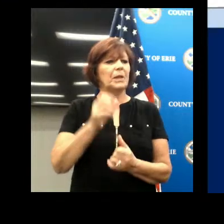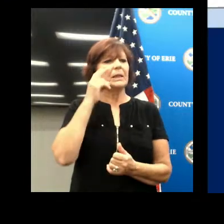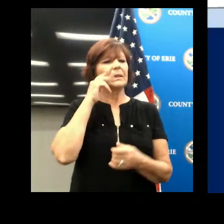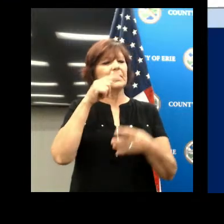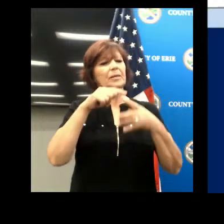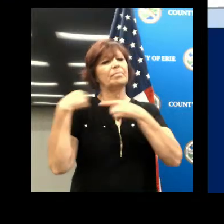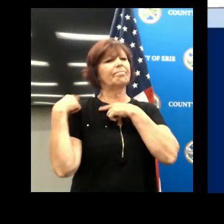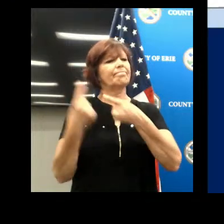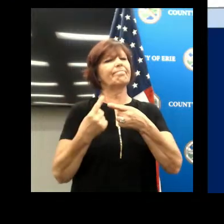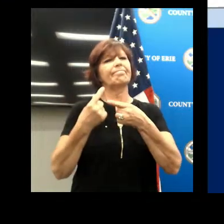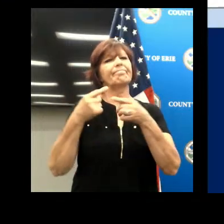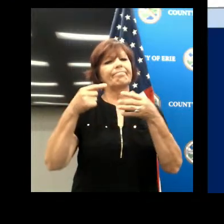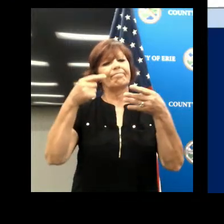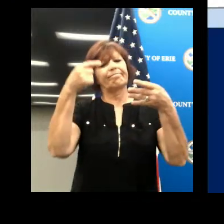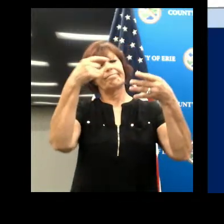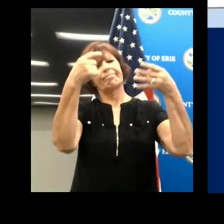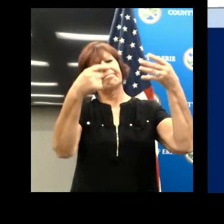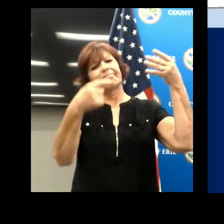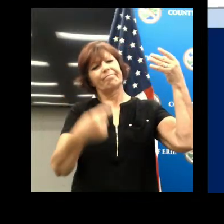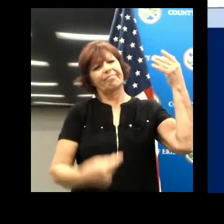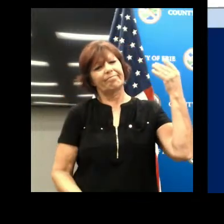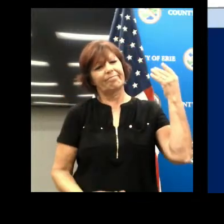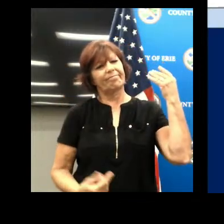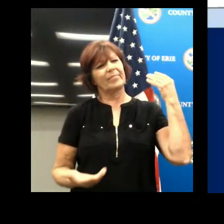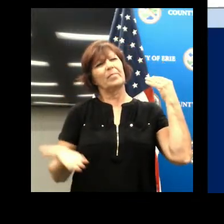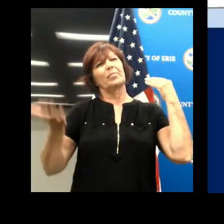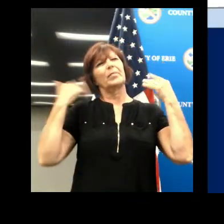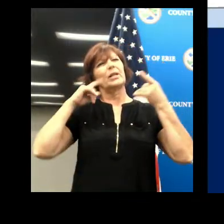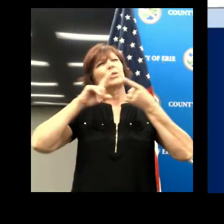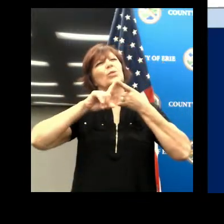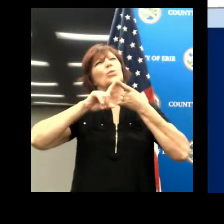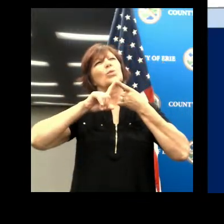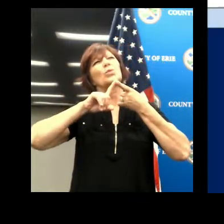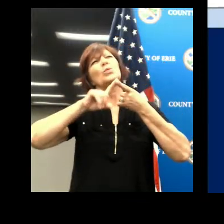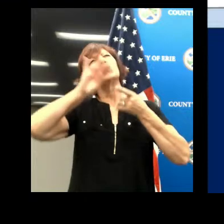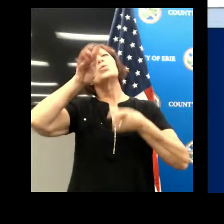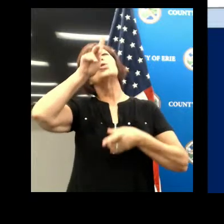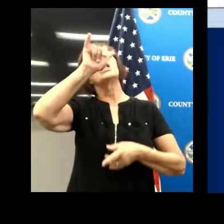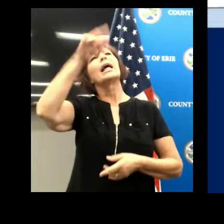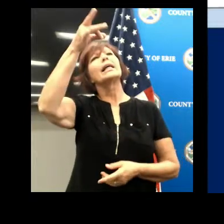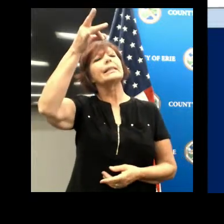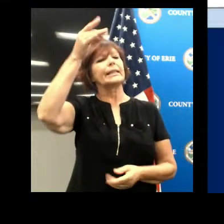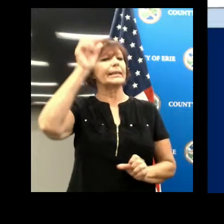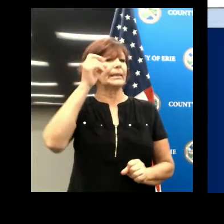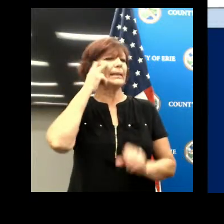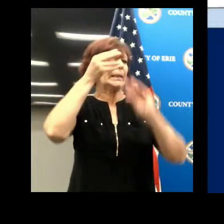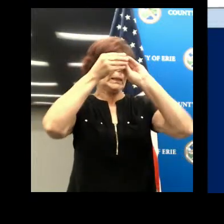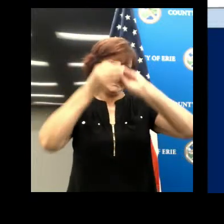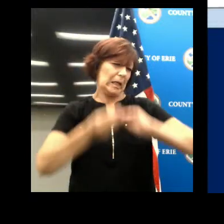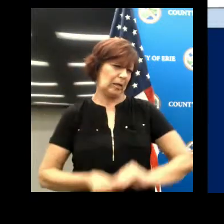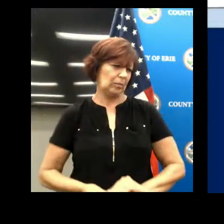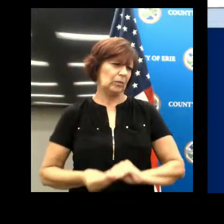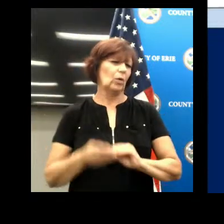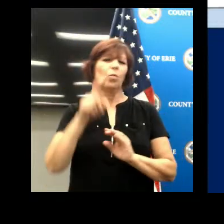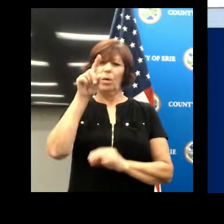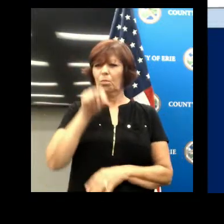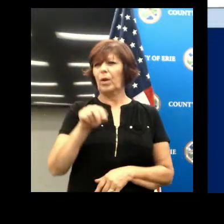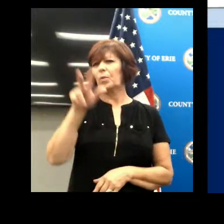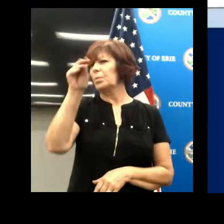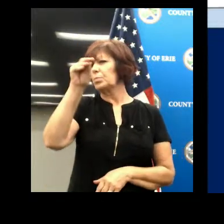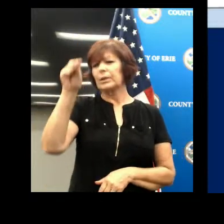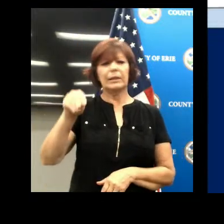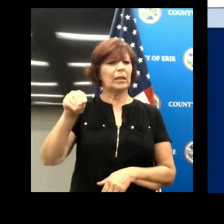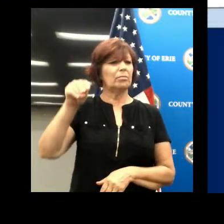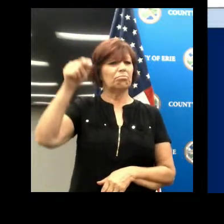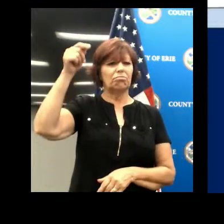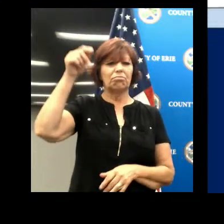here, this is giving you the average dating back to the week ending of July 18th. We basically had 1.3% for all of those